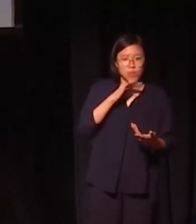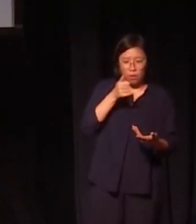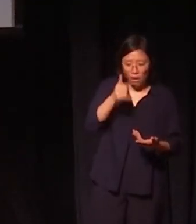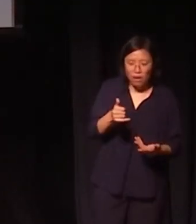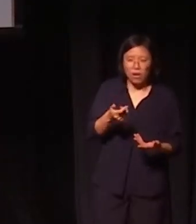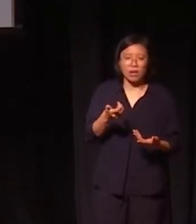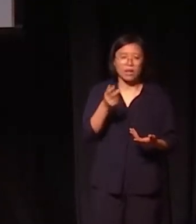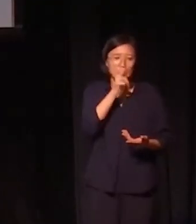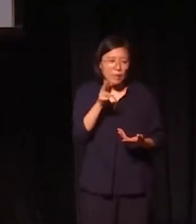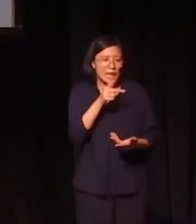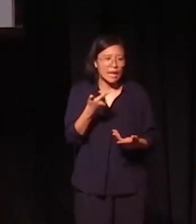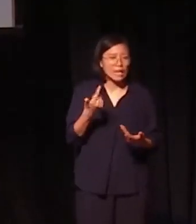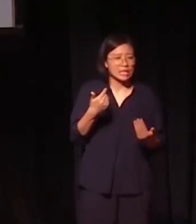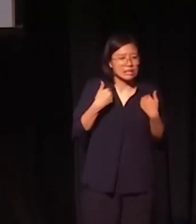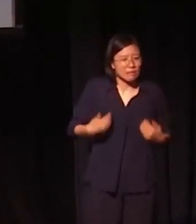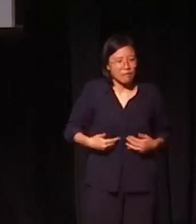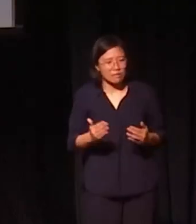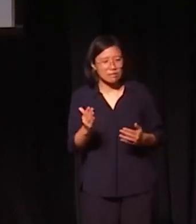were